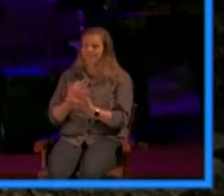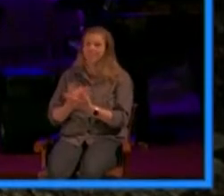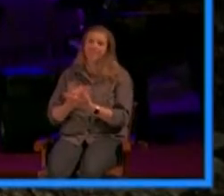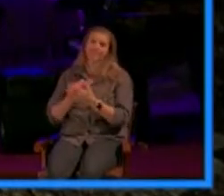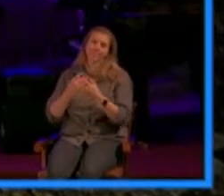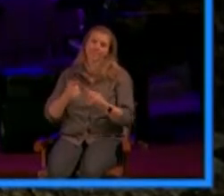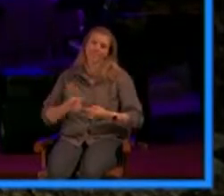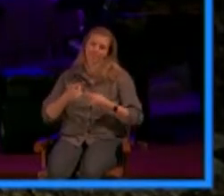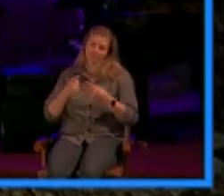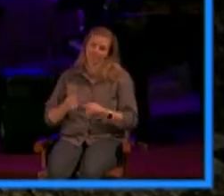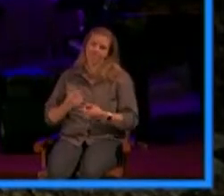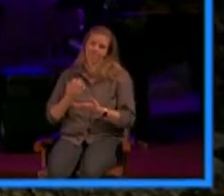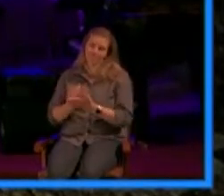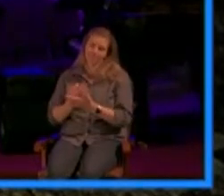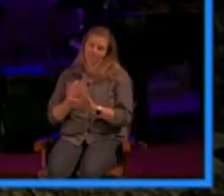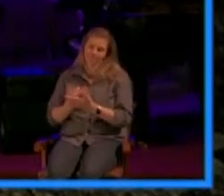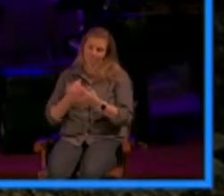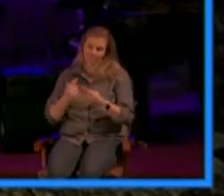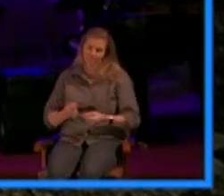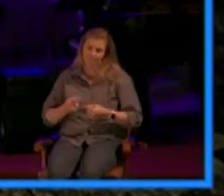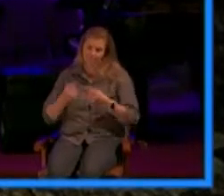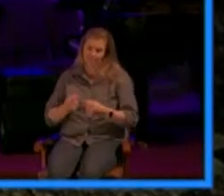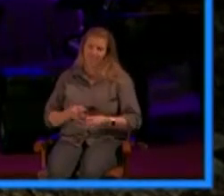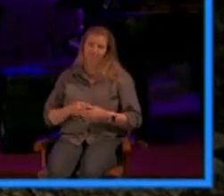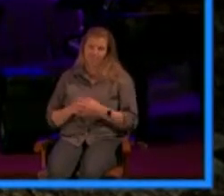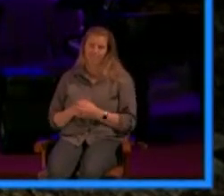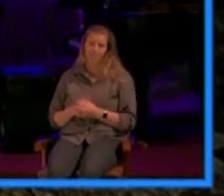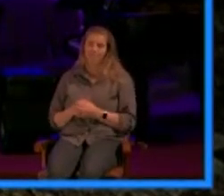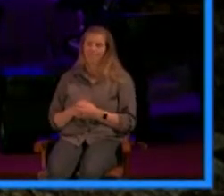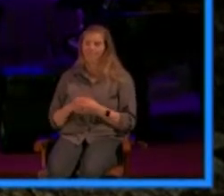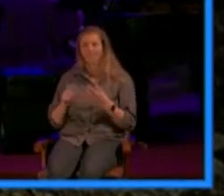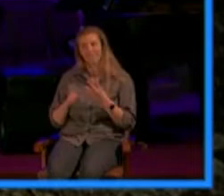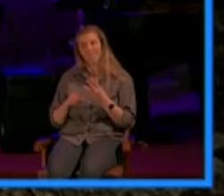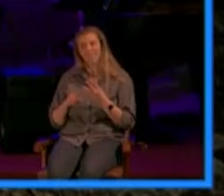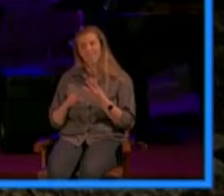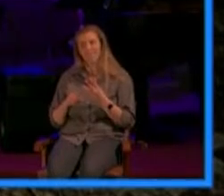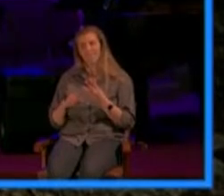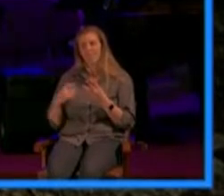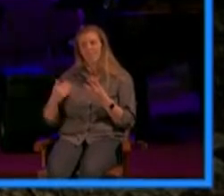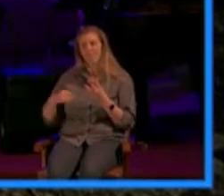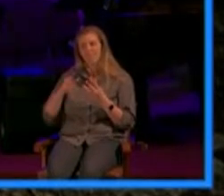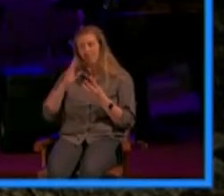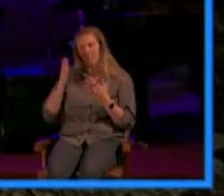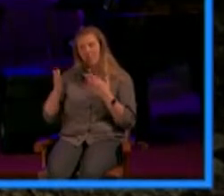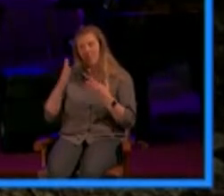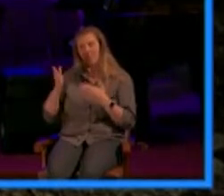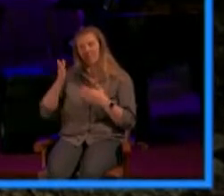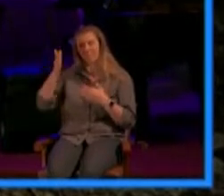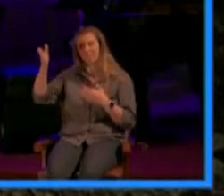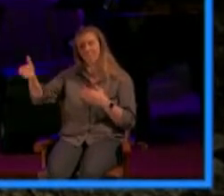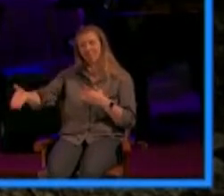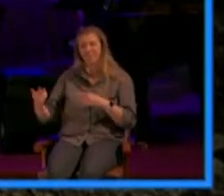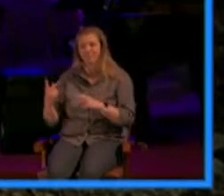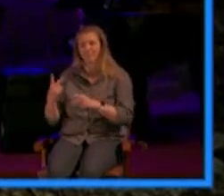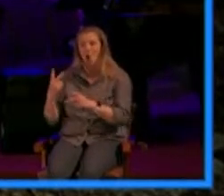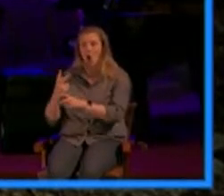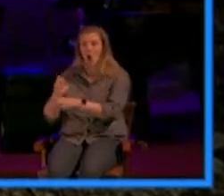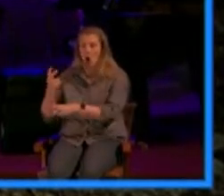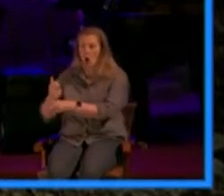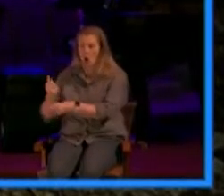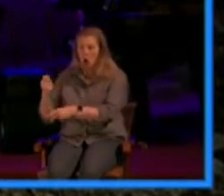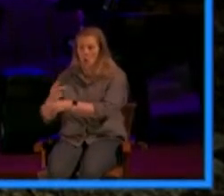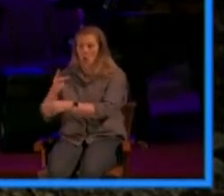by the way, that is going to grow exponentially in coming days. I've already mentioned the